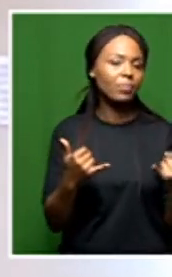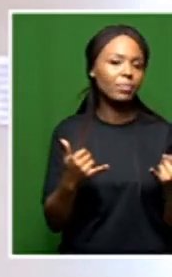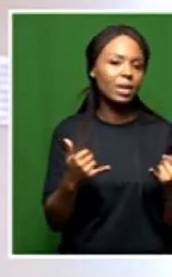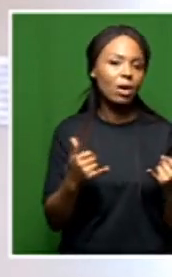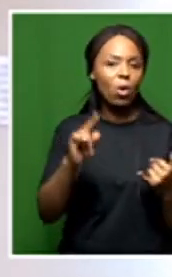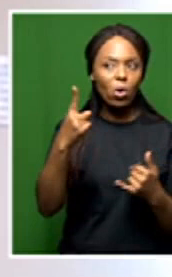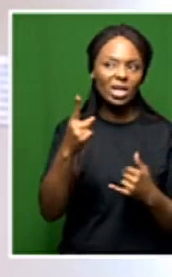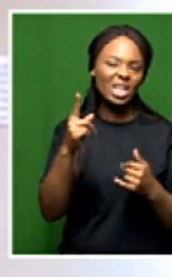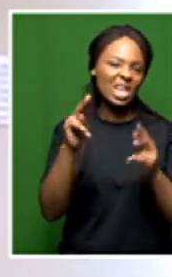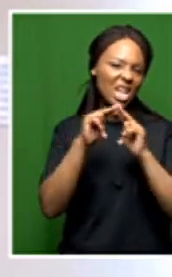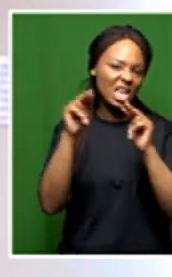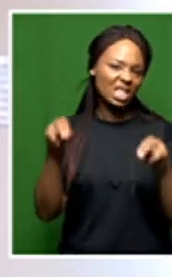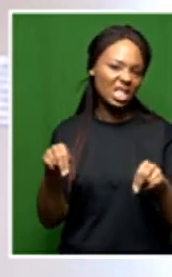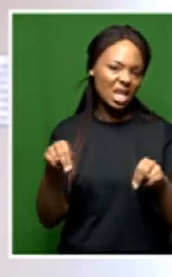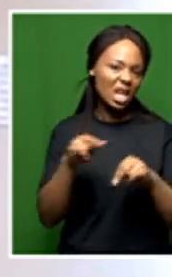national park and a few parks which are